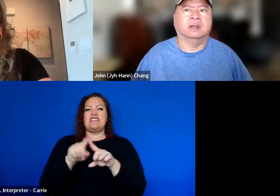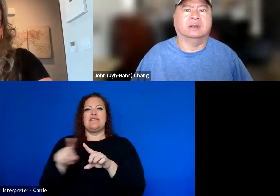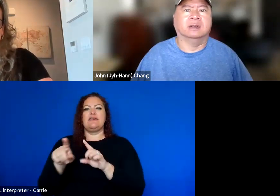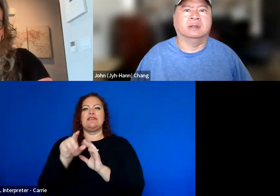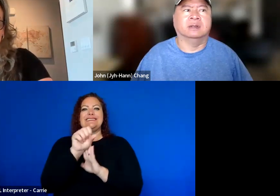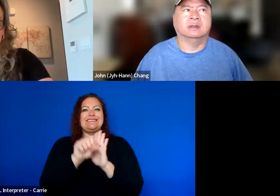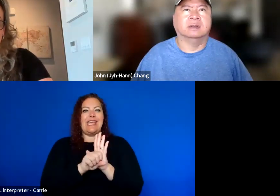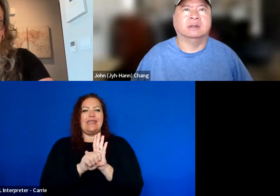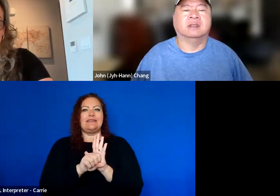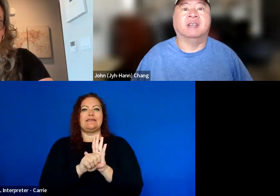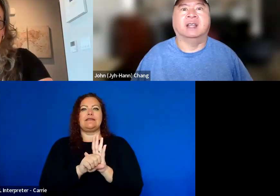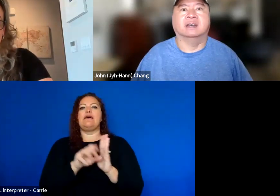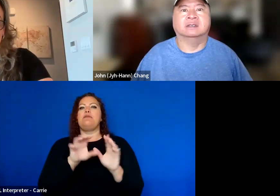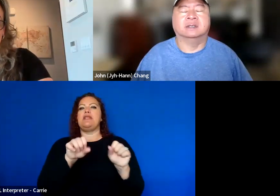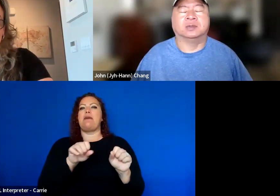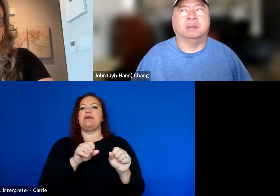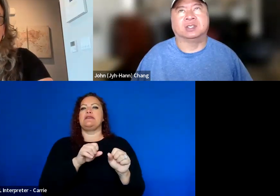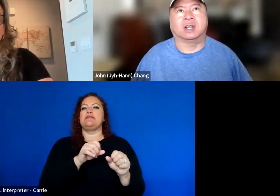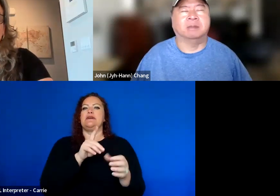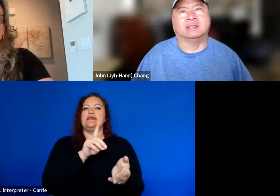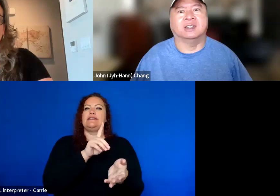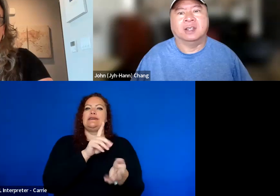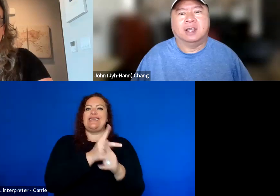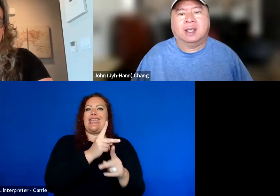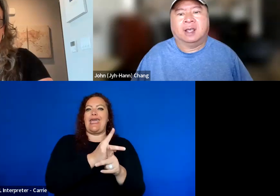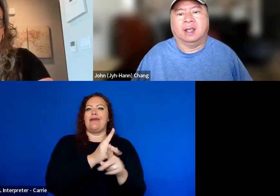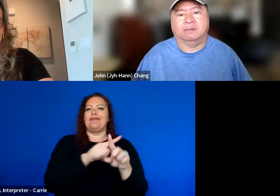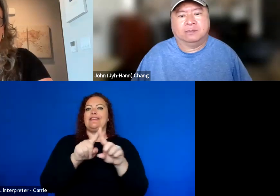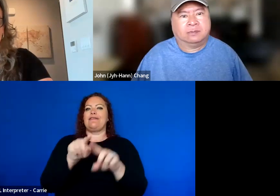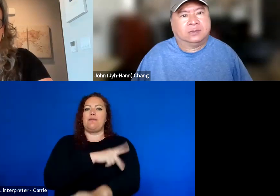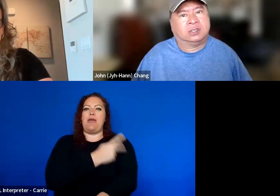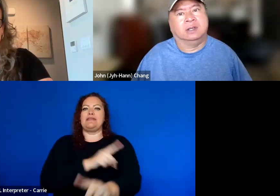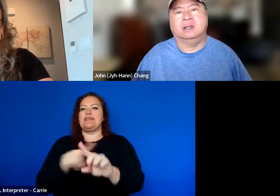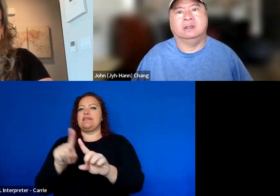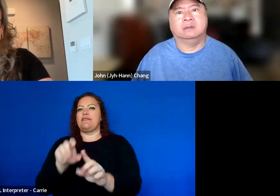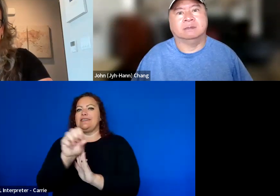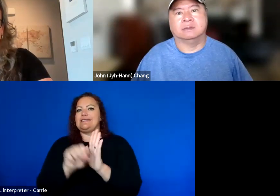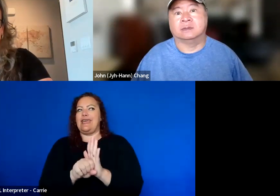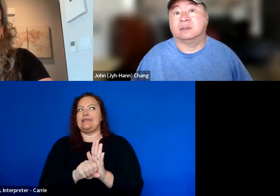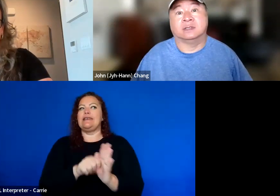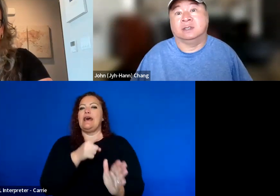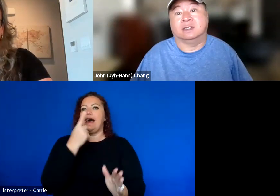one in Nevada. I'm trying to make sure I got my sticker. And she's